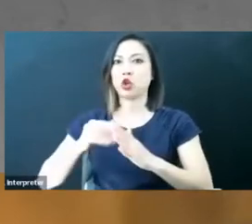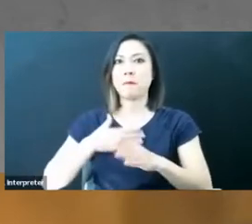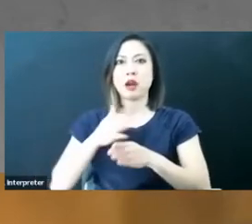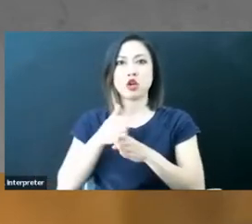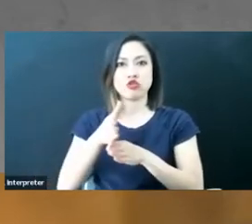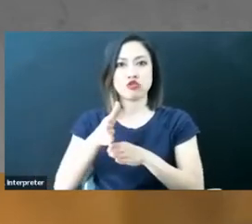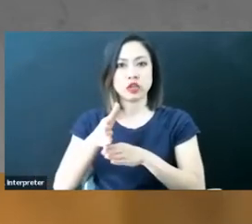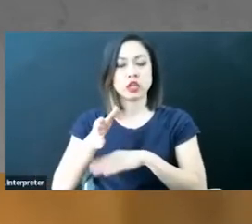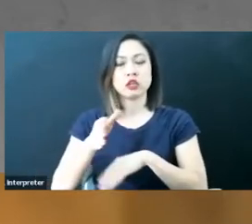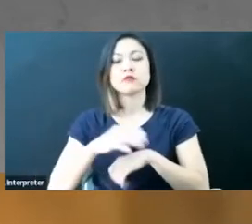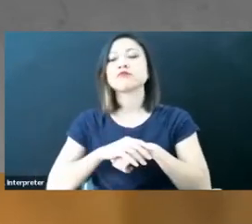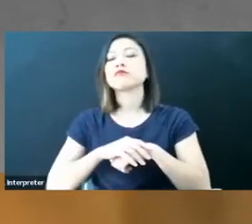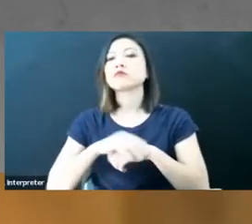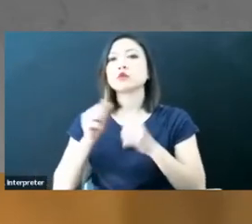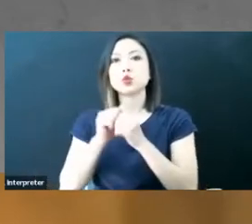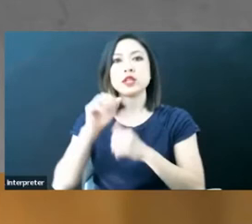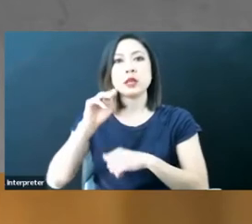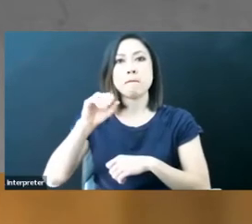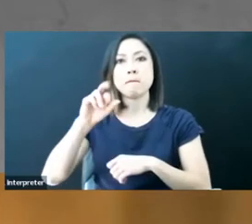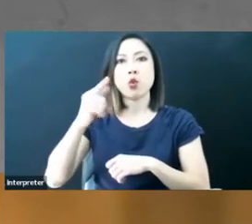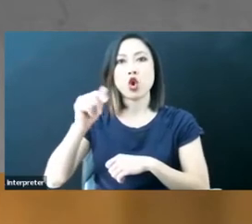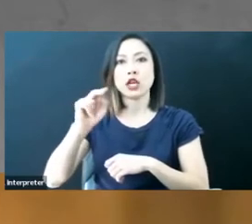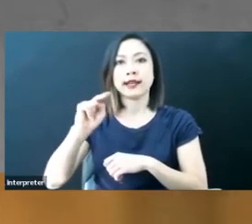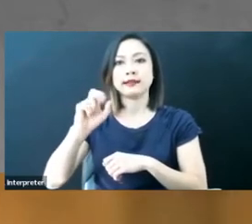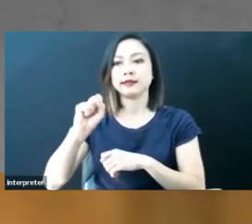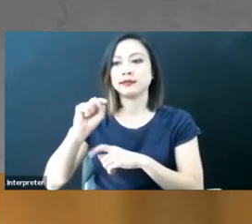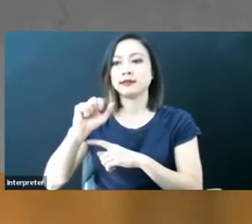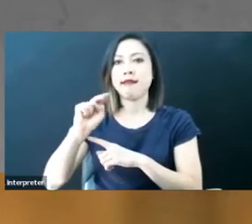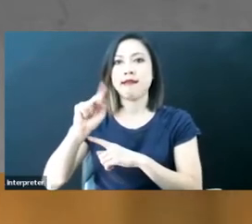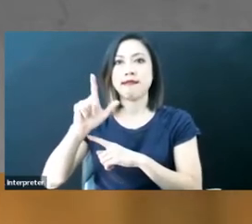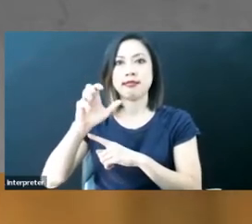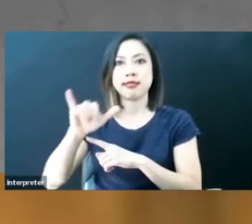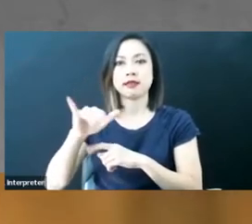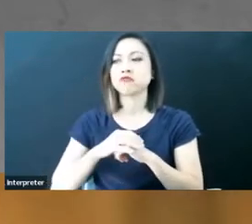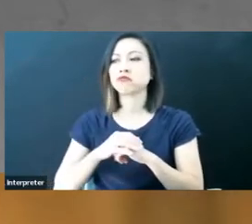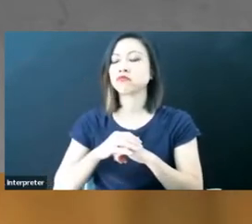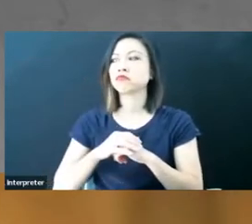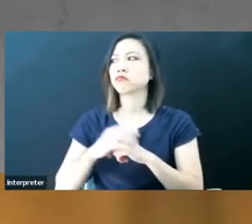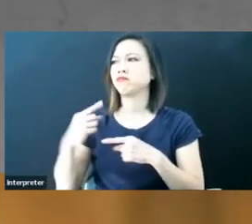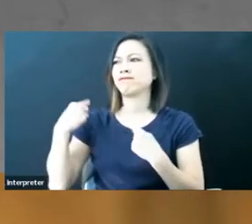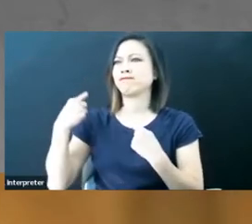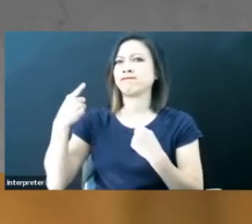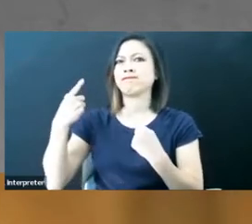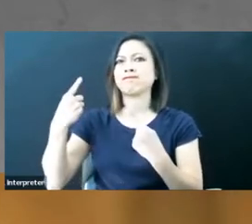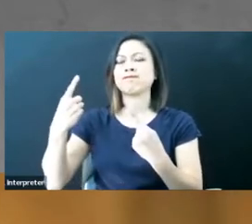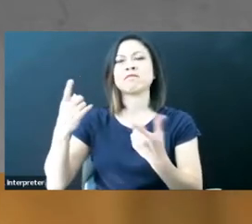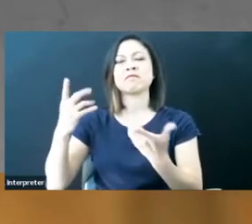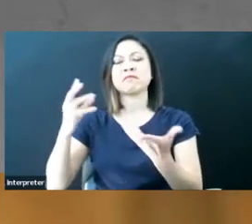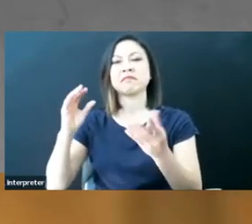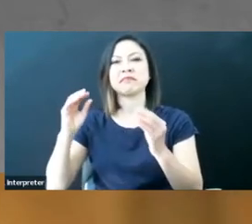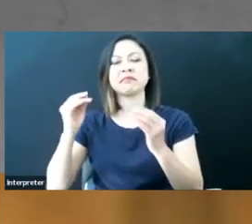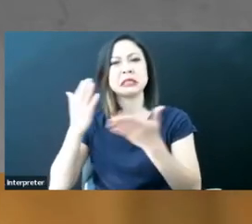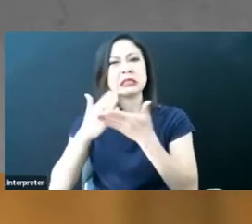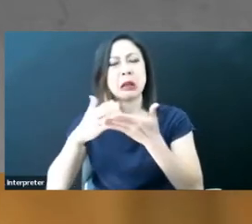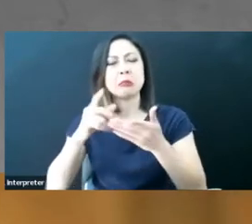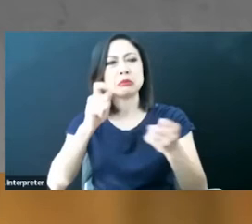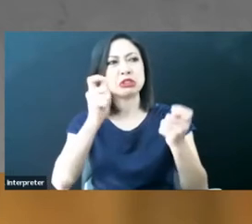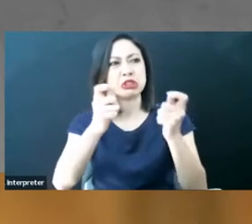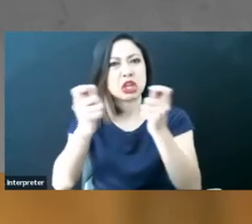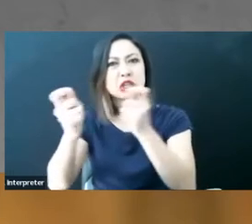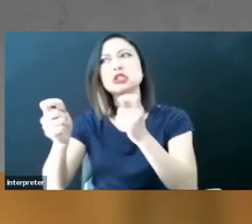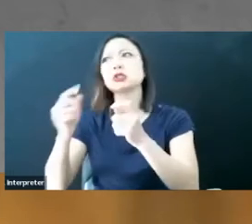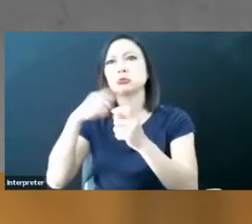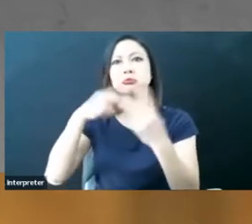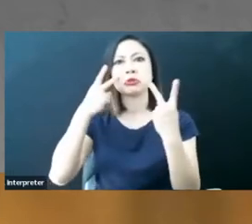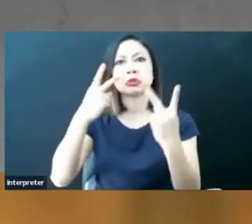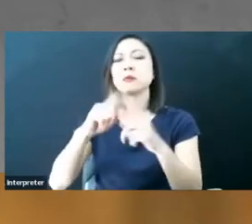has changed and nothing has changed, you know, in a certain sense. When I look across industries, I look at access to capital, I look at